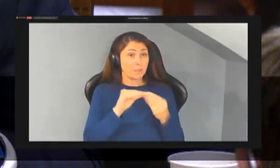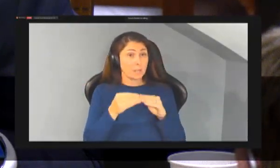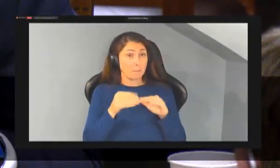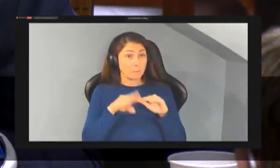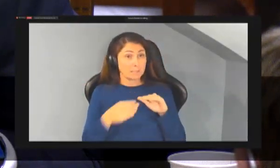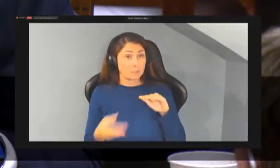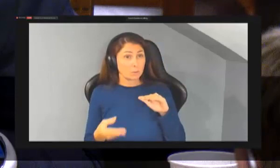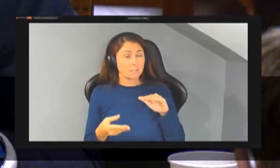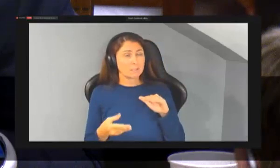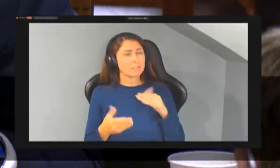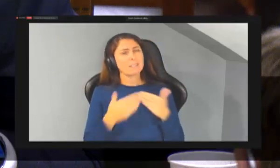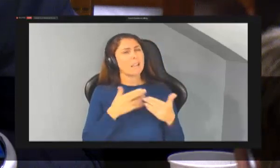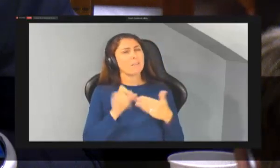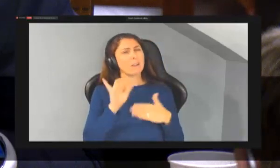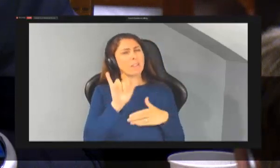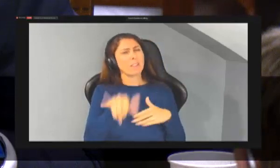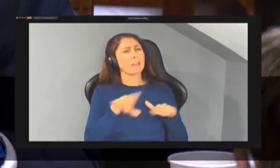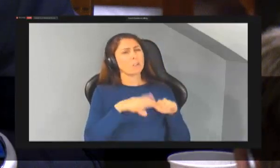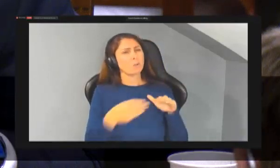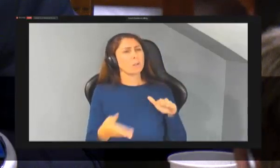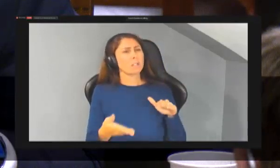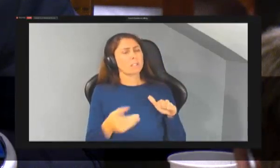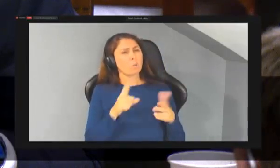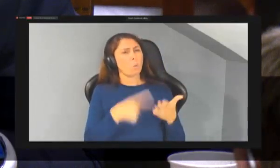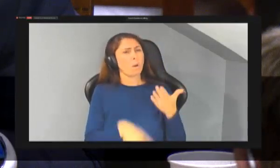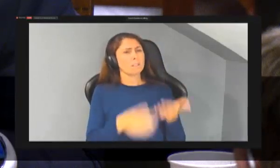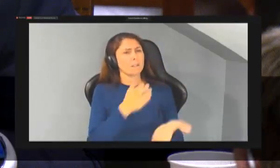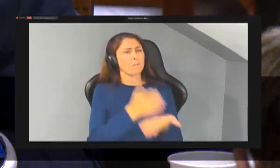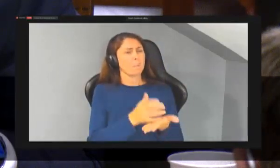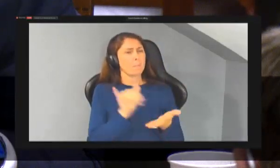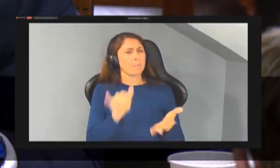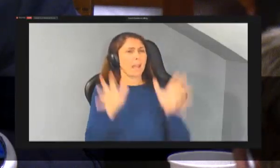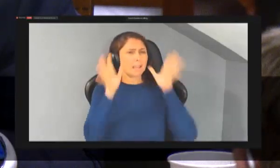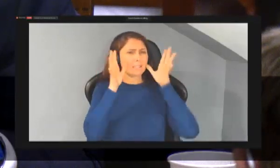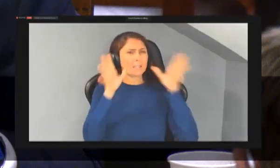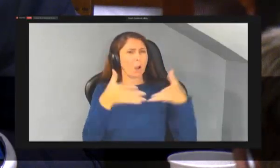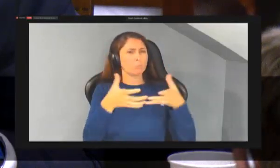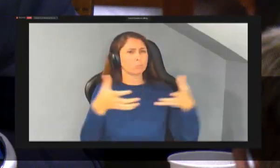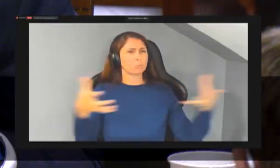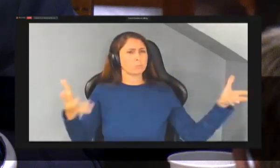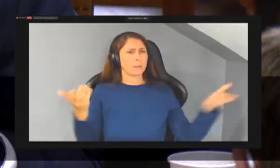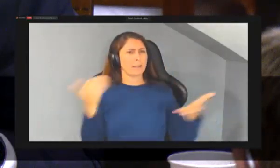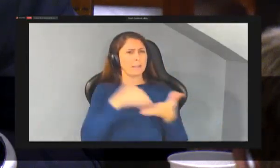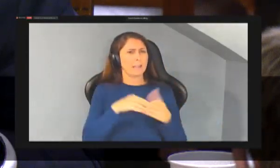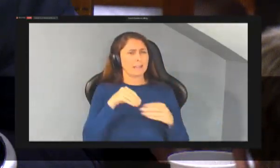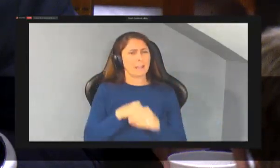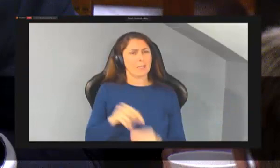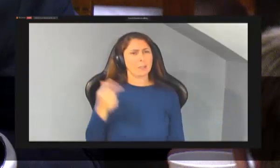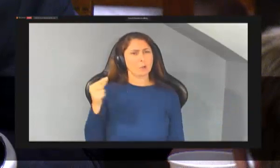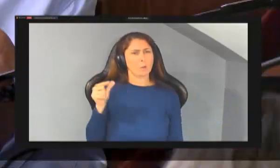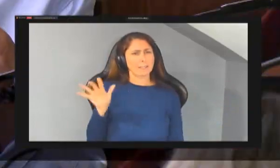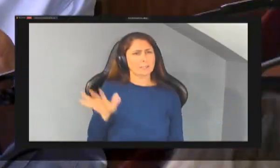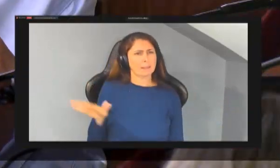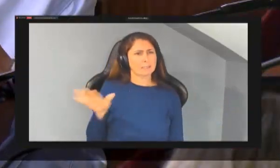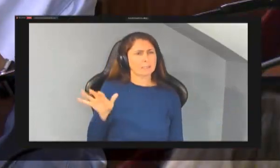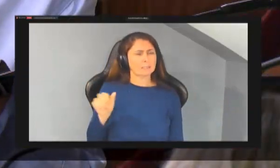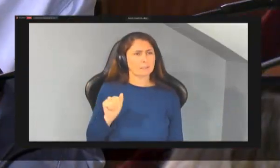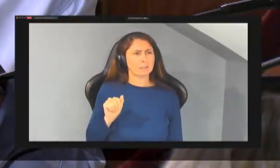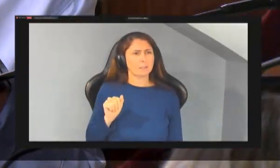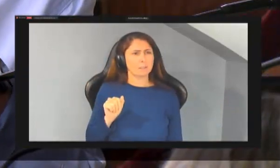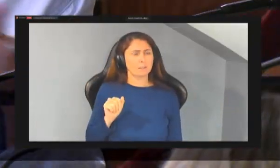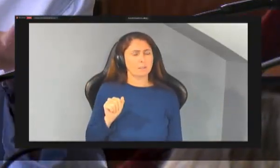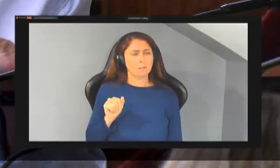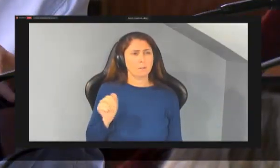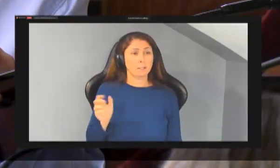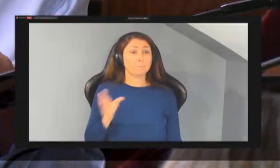even if that does decreases, what's stopping the deer population to continue to grow in our green spaces? Well, there